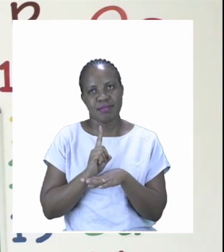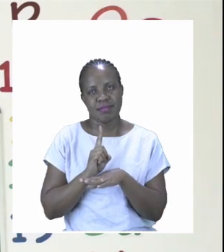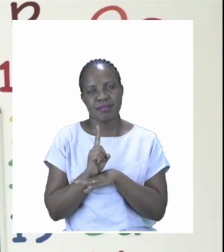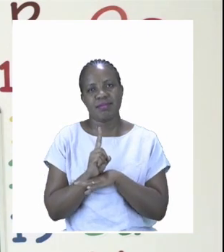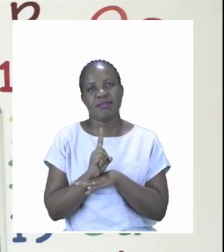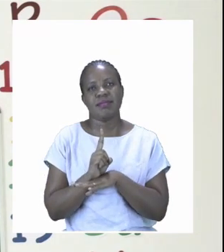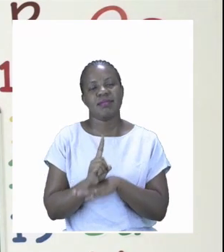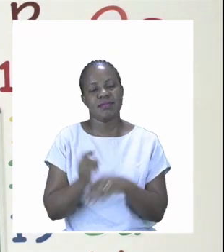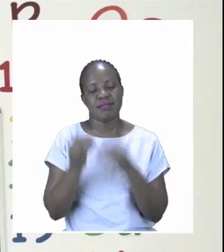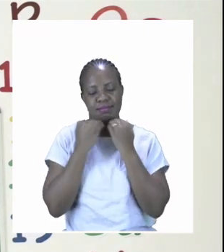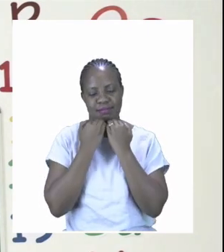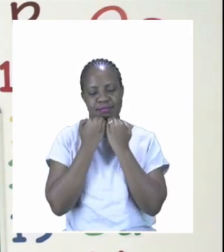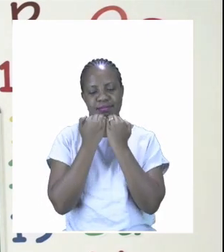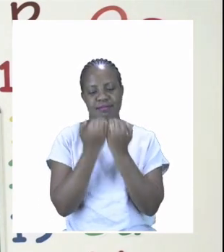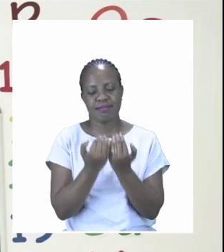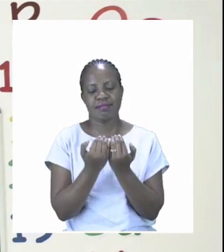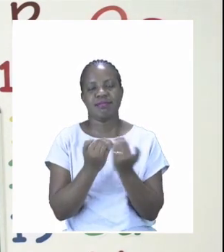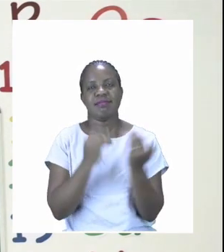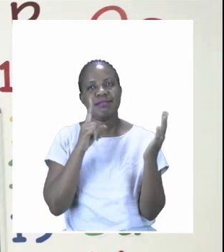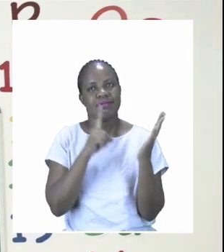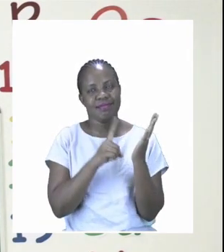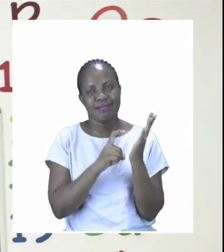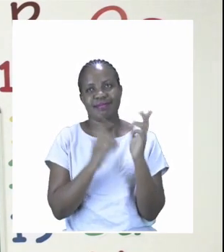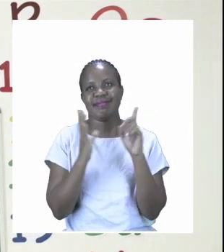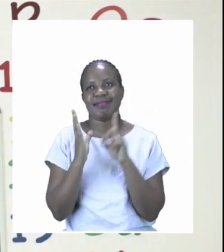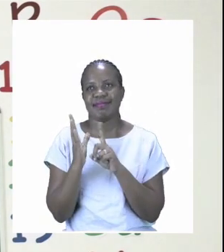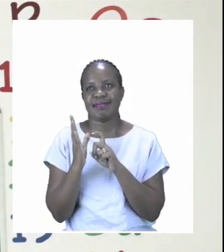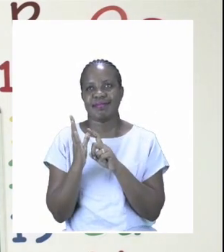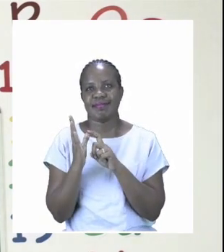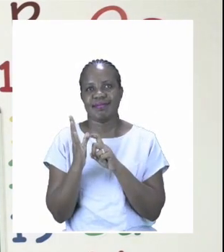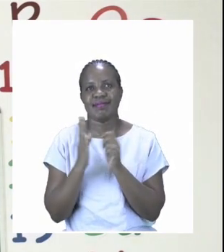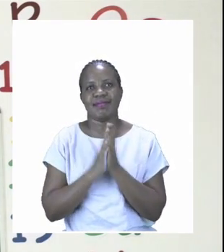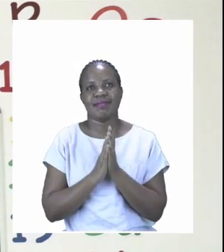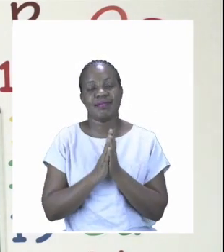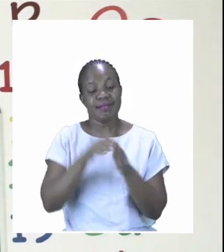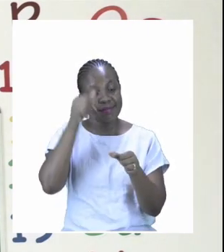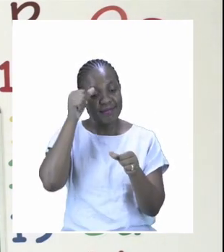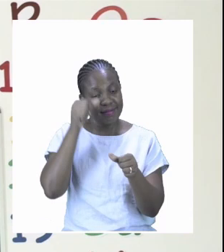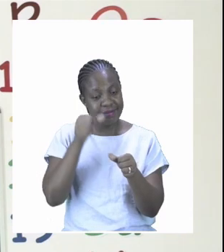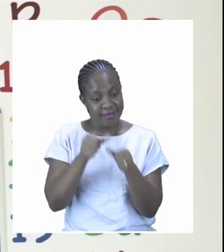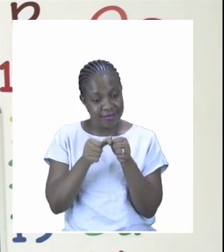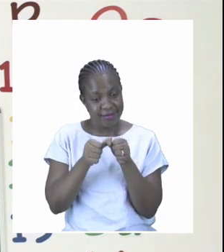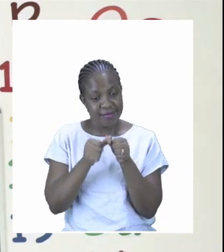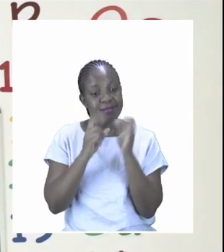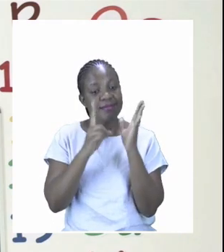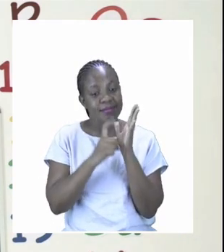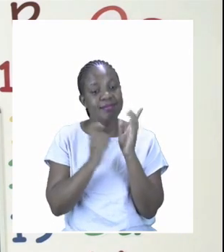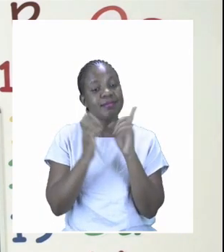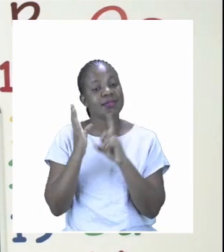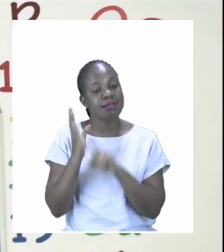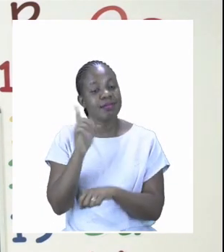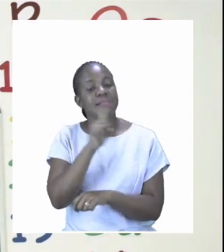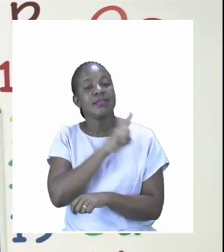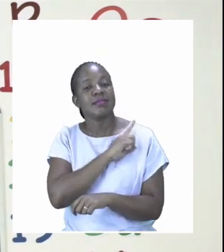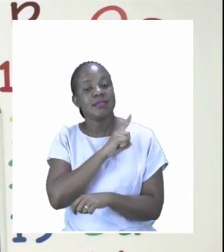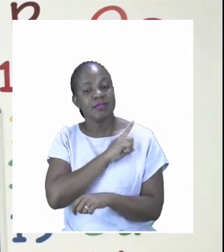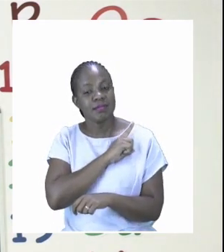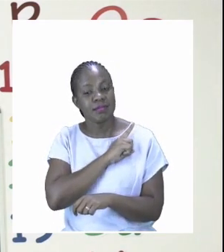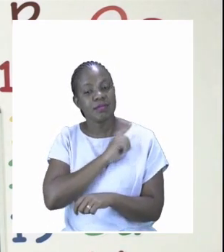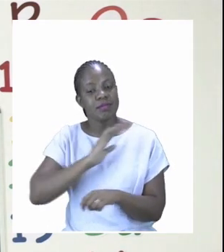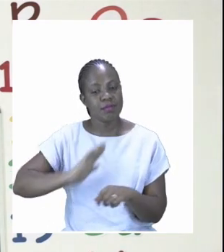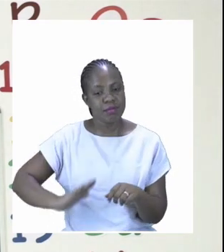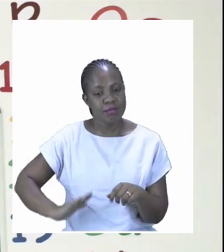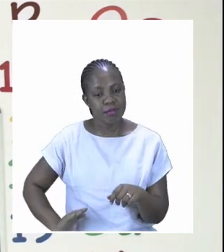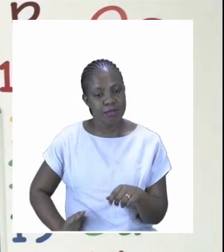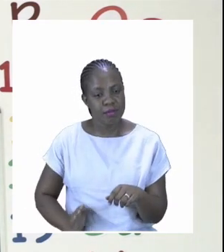to sanitize. Now remember, we sanitize because we want to be responsible and